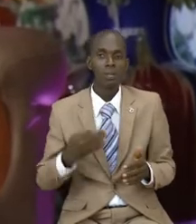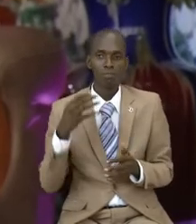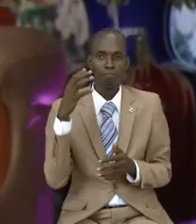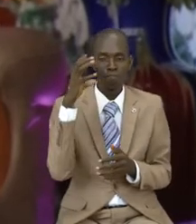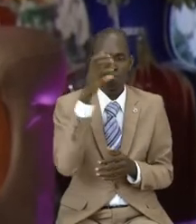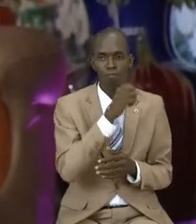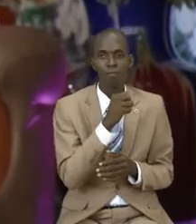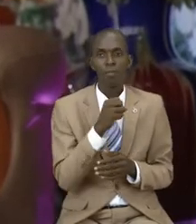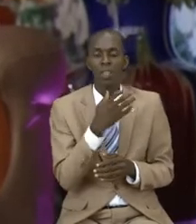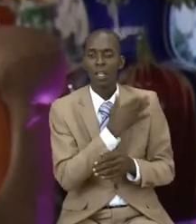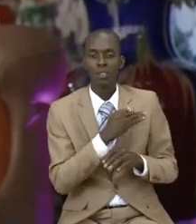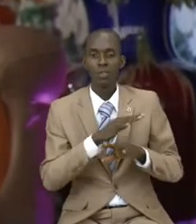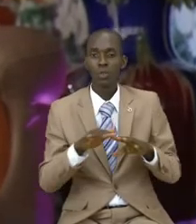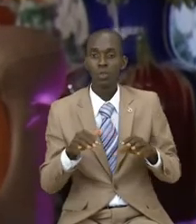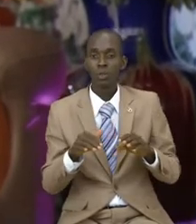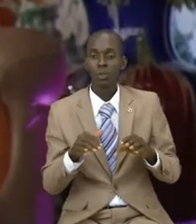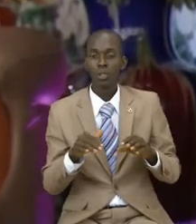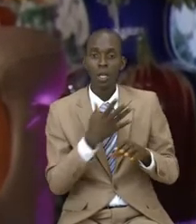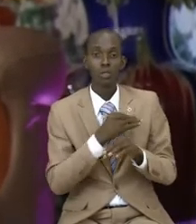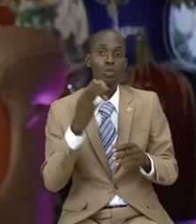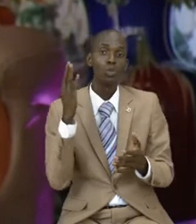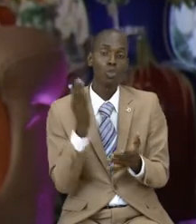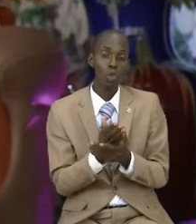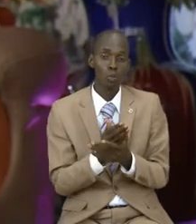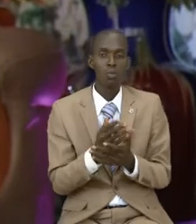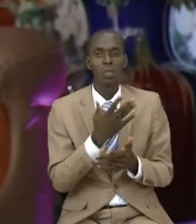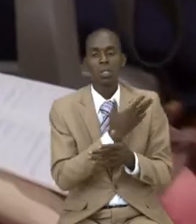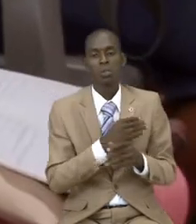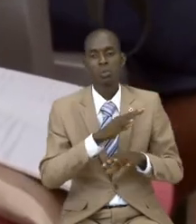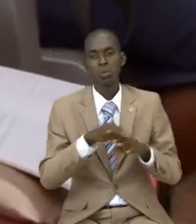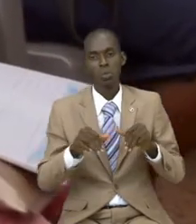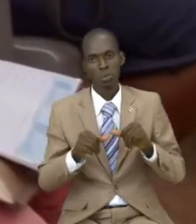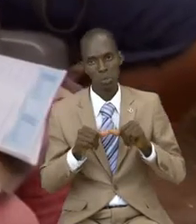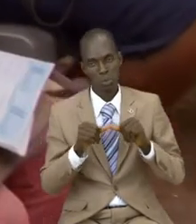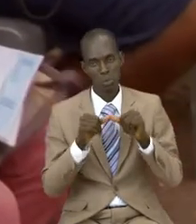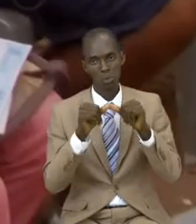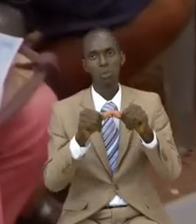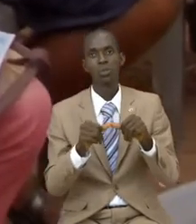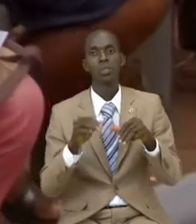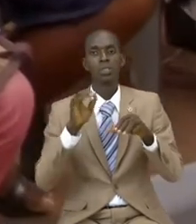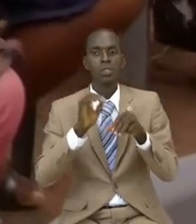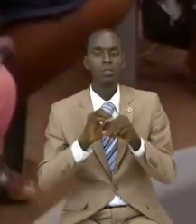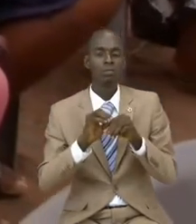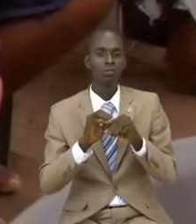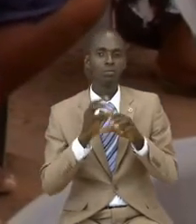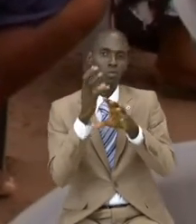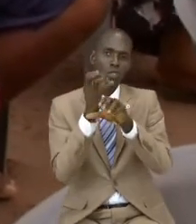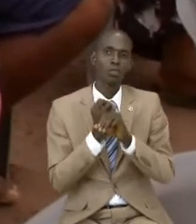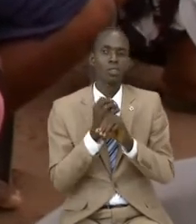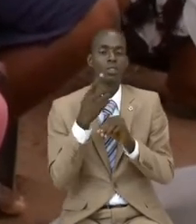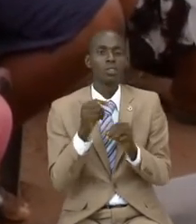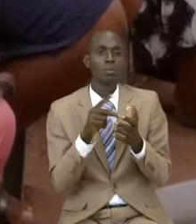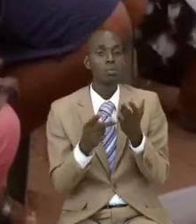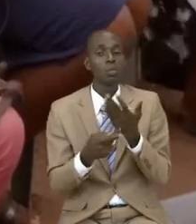don't continue the practice and the process of achieving the project, you